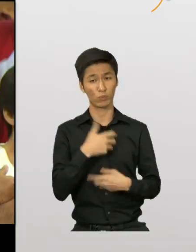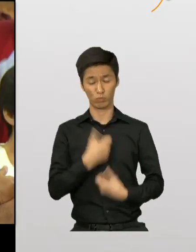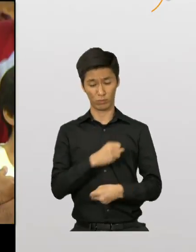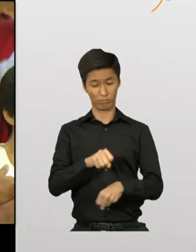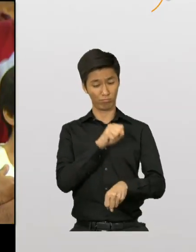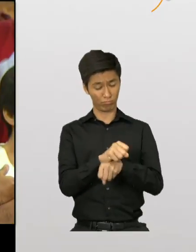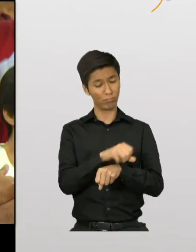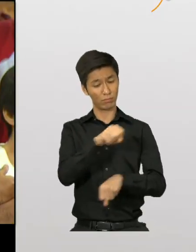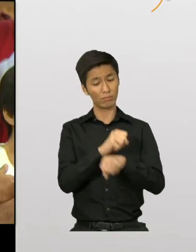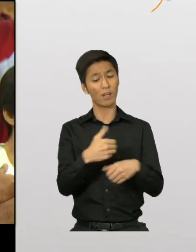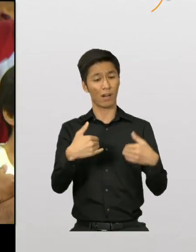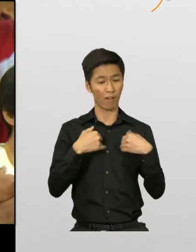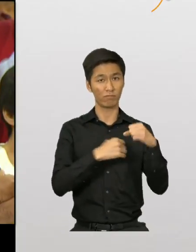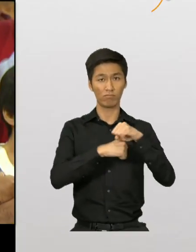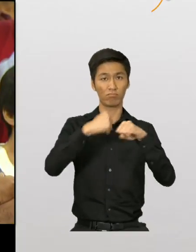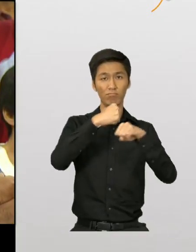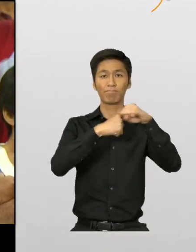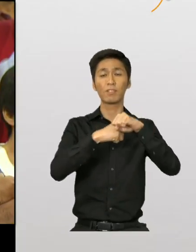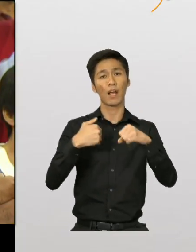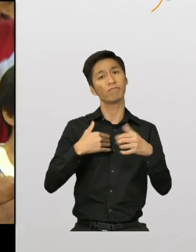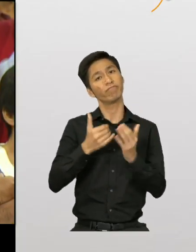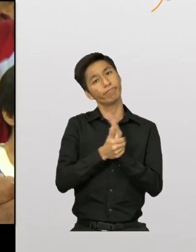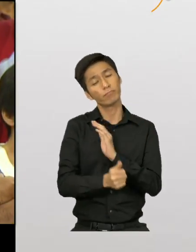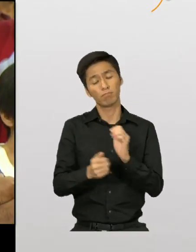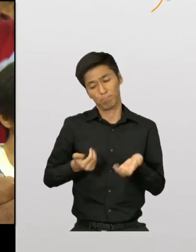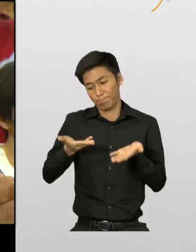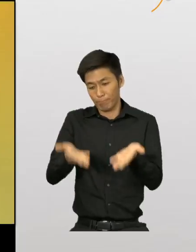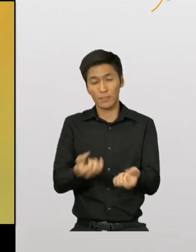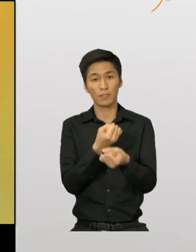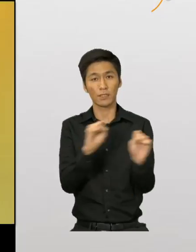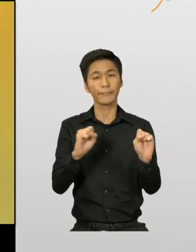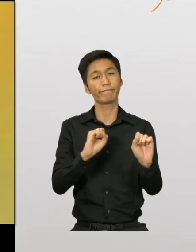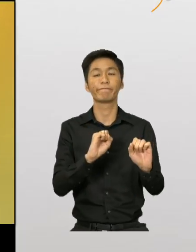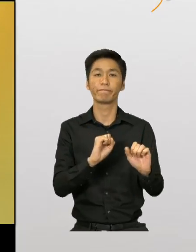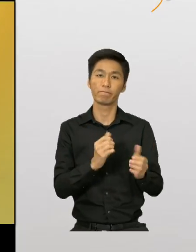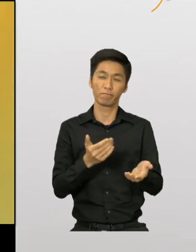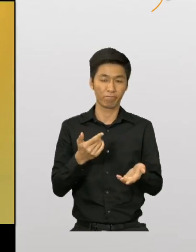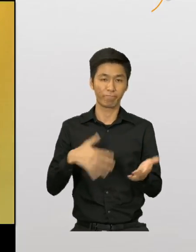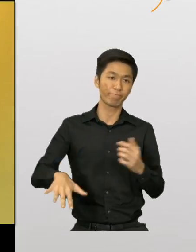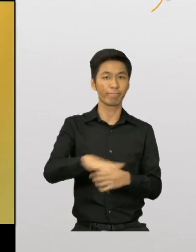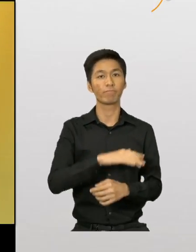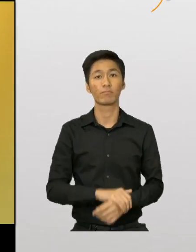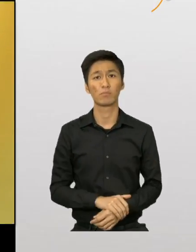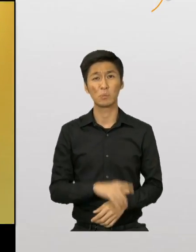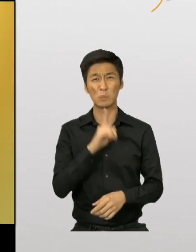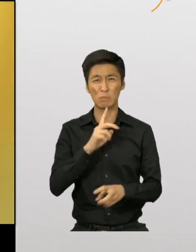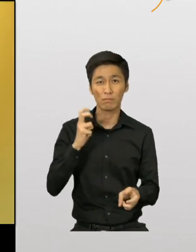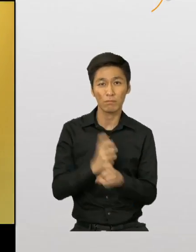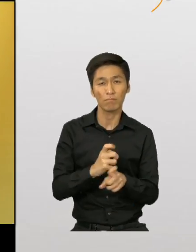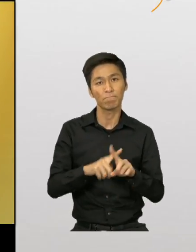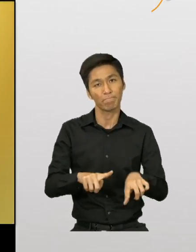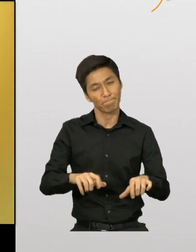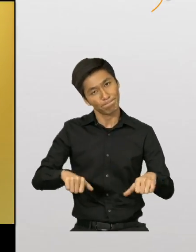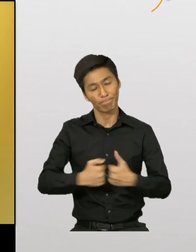and the capability to provide a safe and secure environment. It was a daunting task, but we rose to